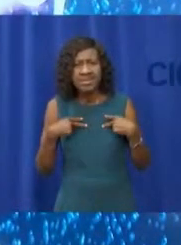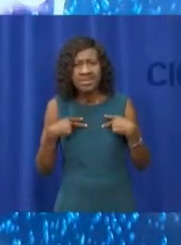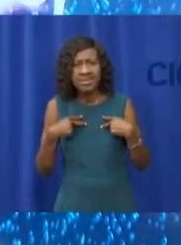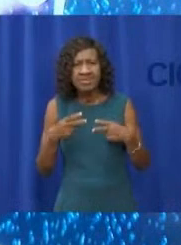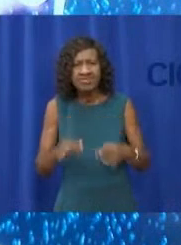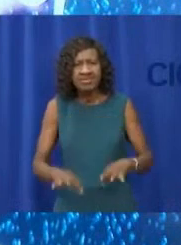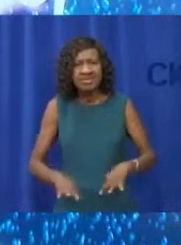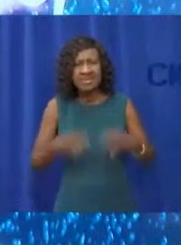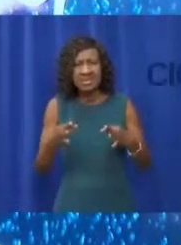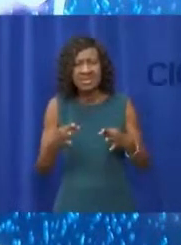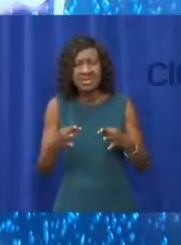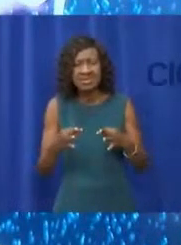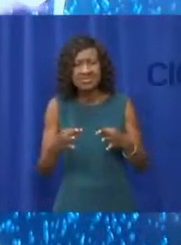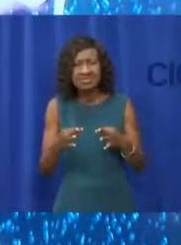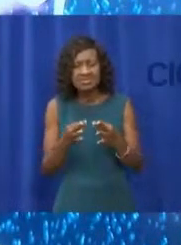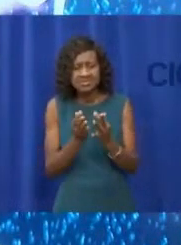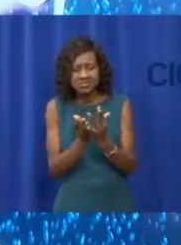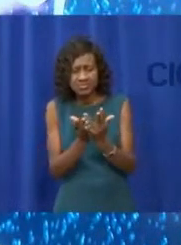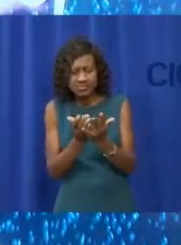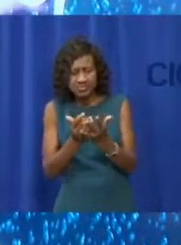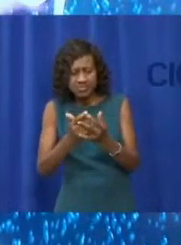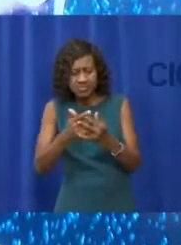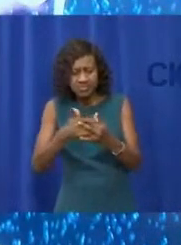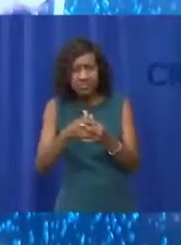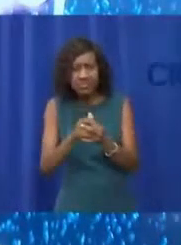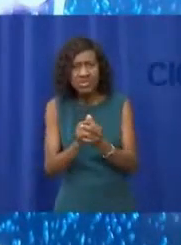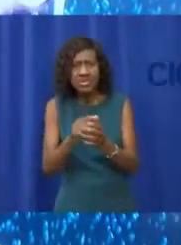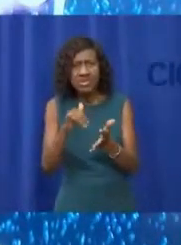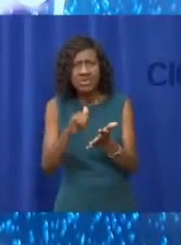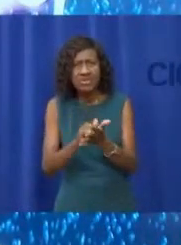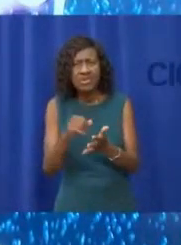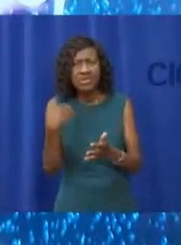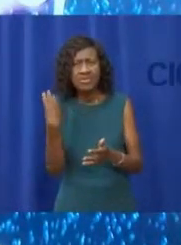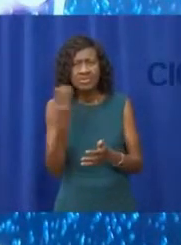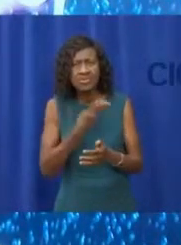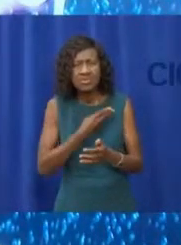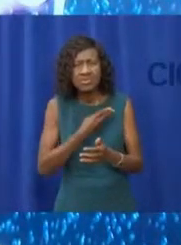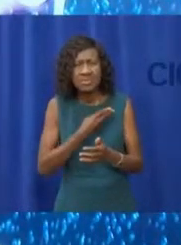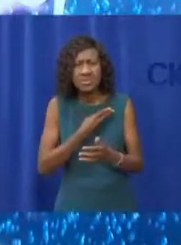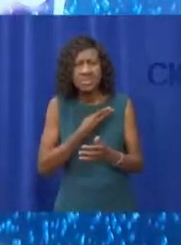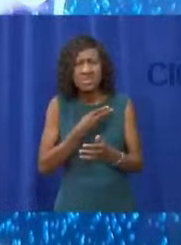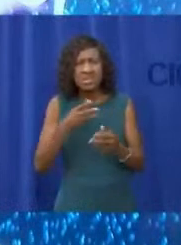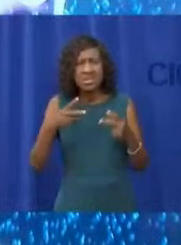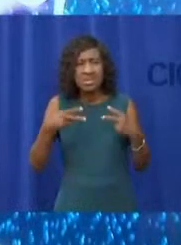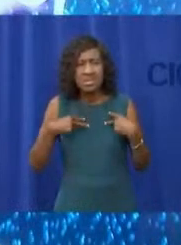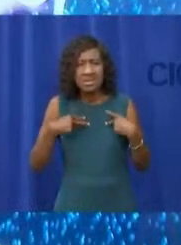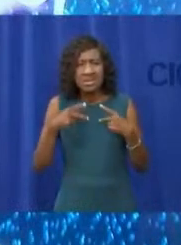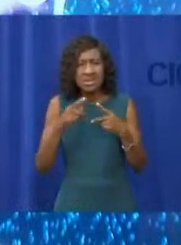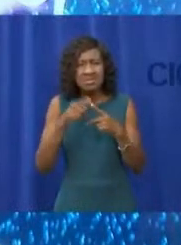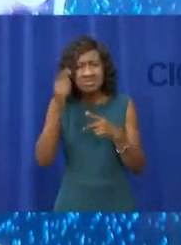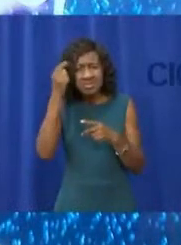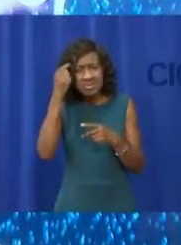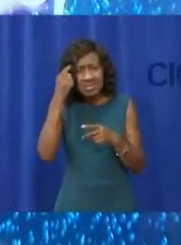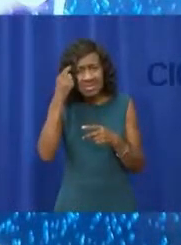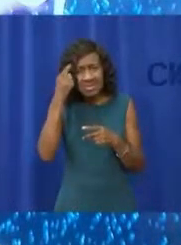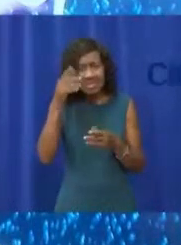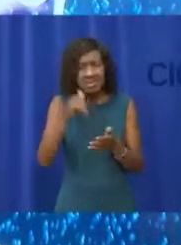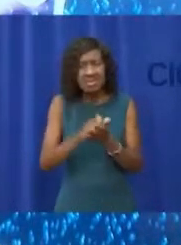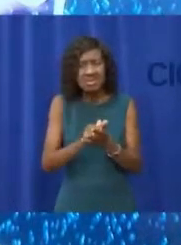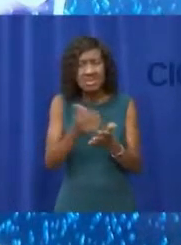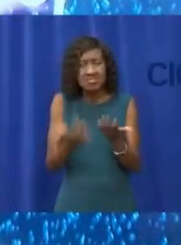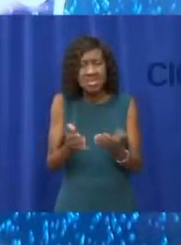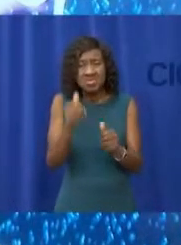their working lives or their family connections, that we really have to consider that every area potentially can be